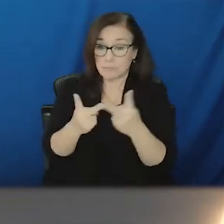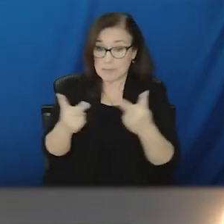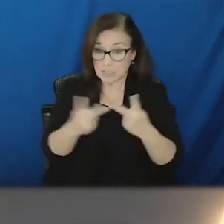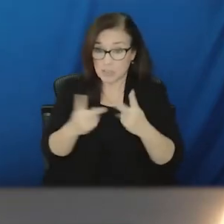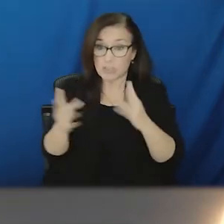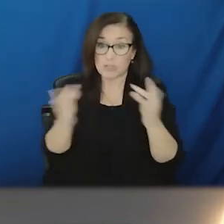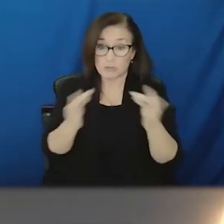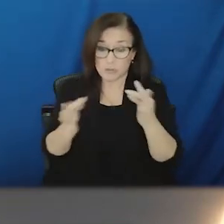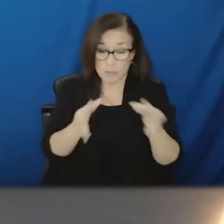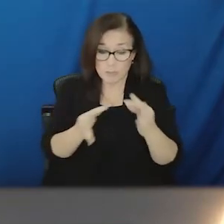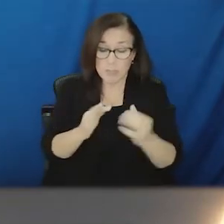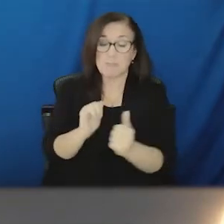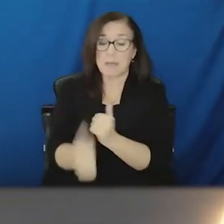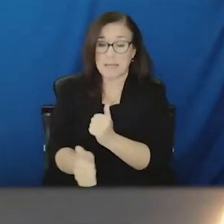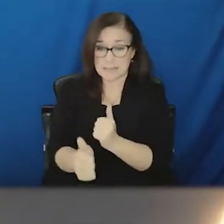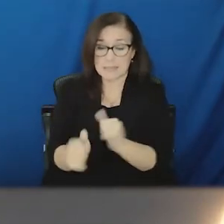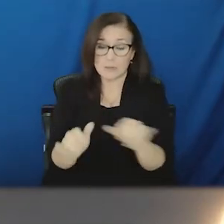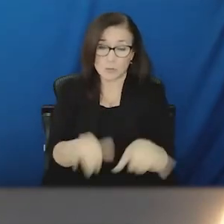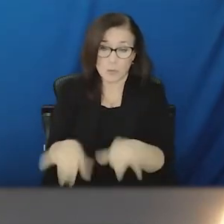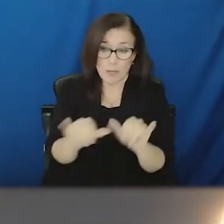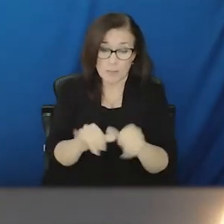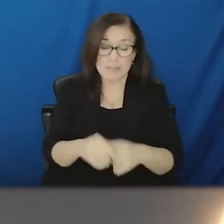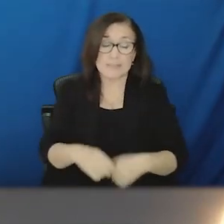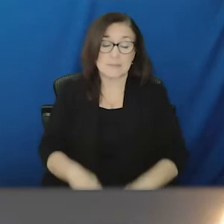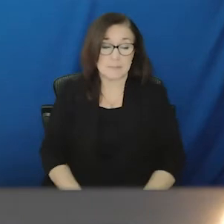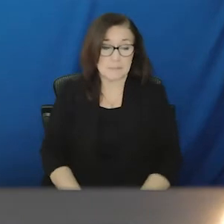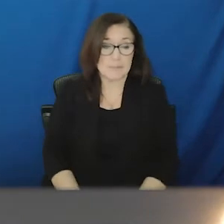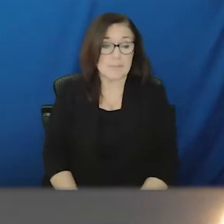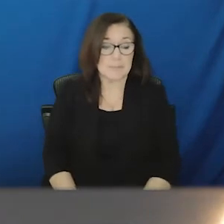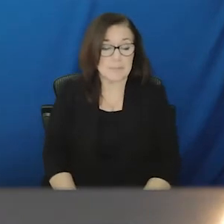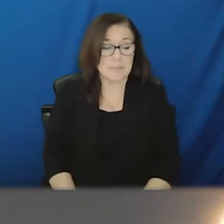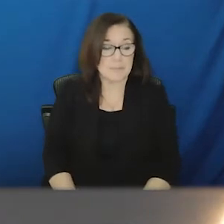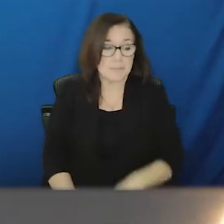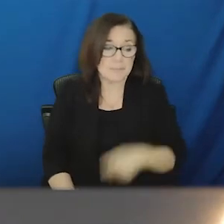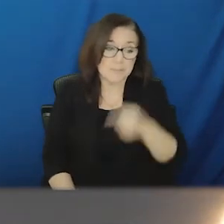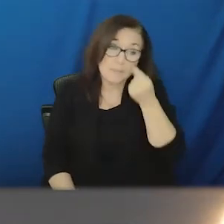also passes unanimously. Thank you.